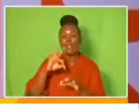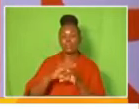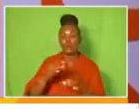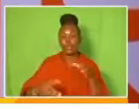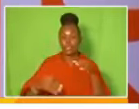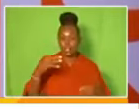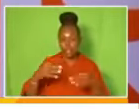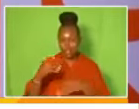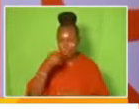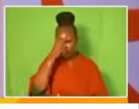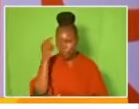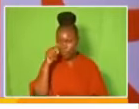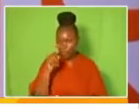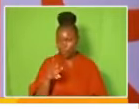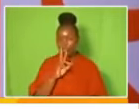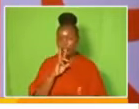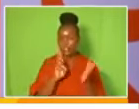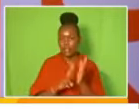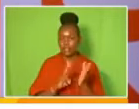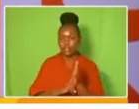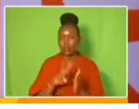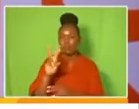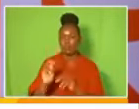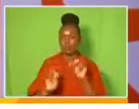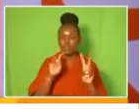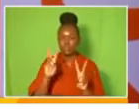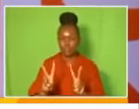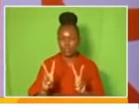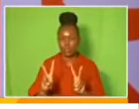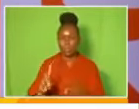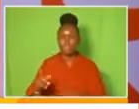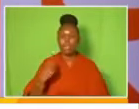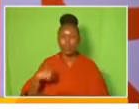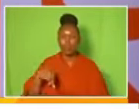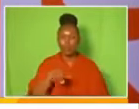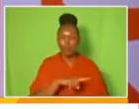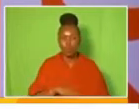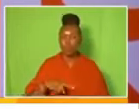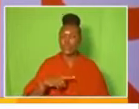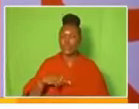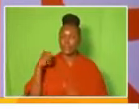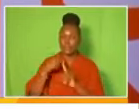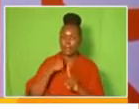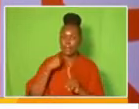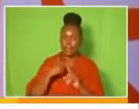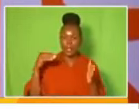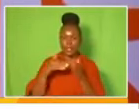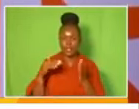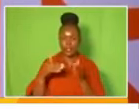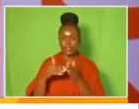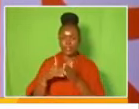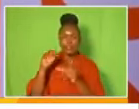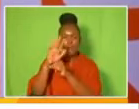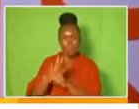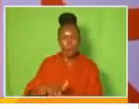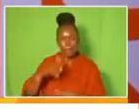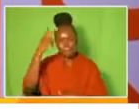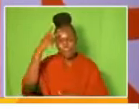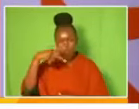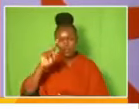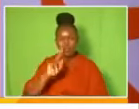general elections. We fought the punitive policies of the Kenya Kwanza regime, including